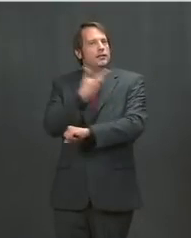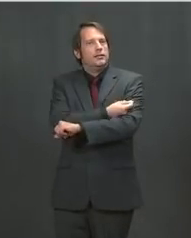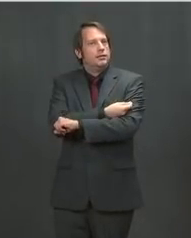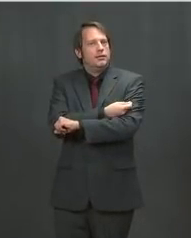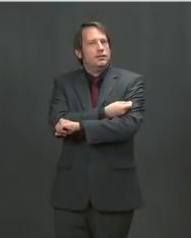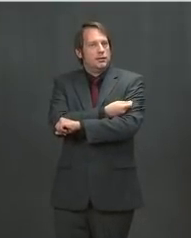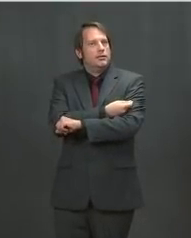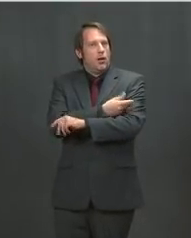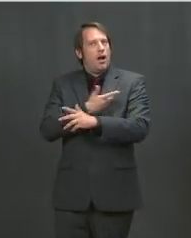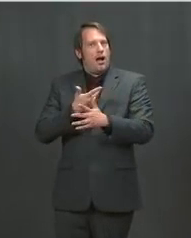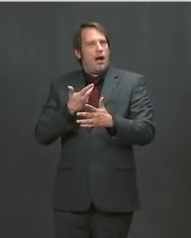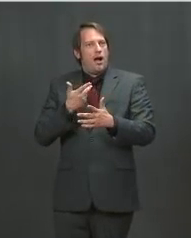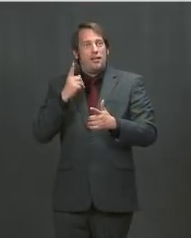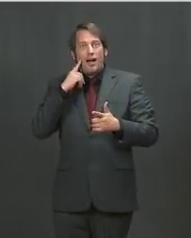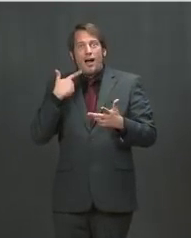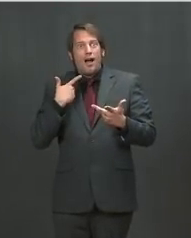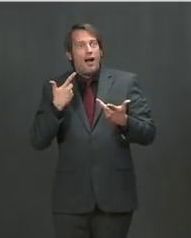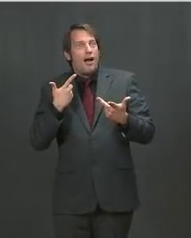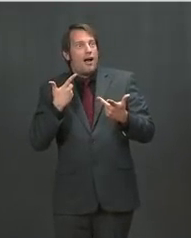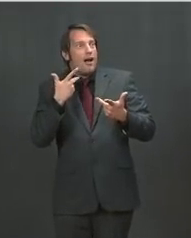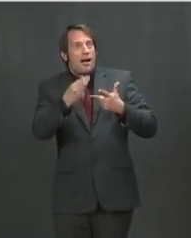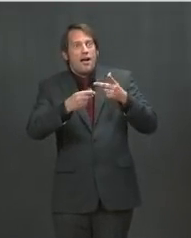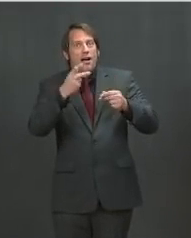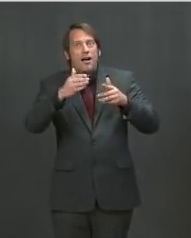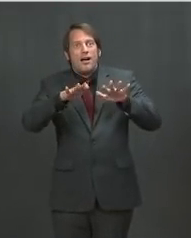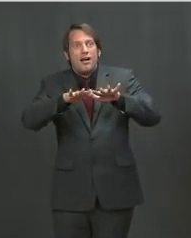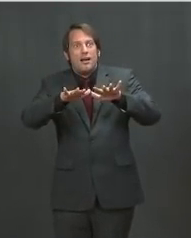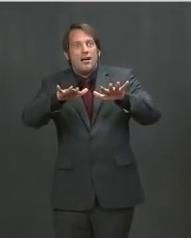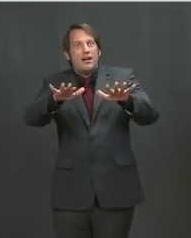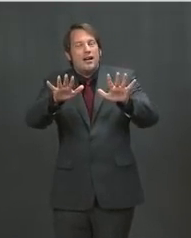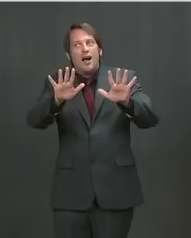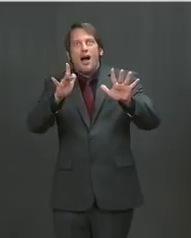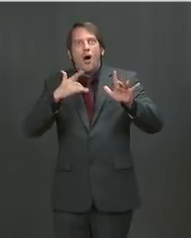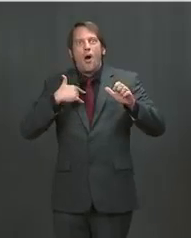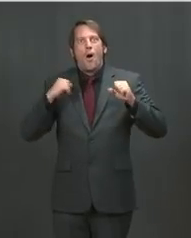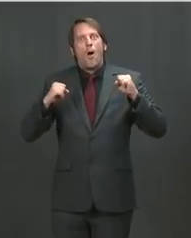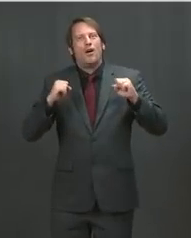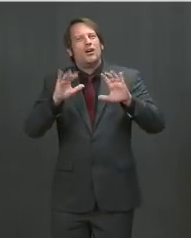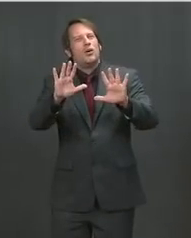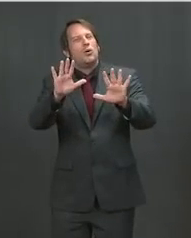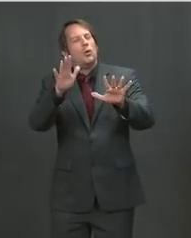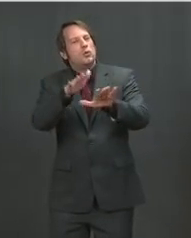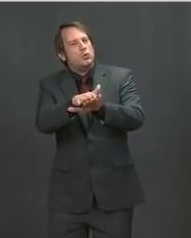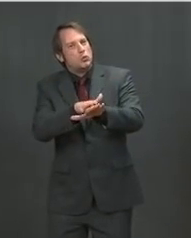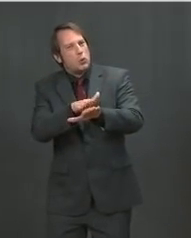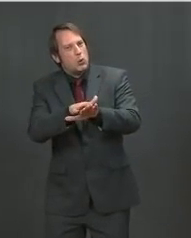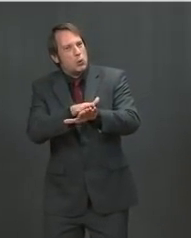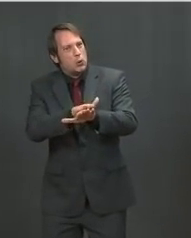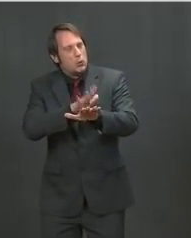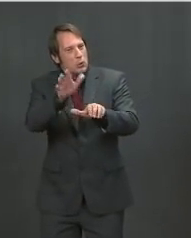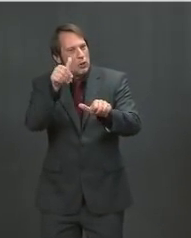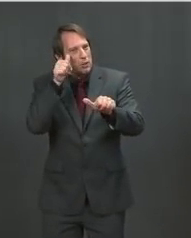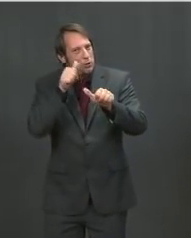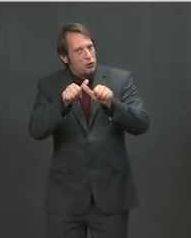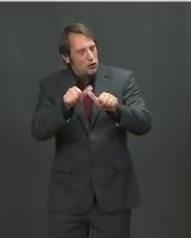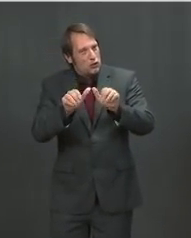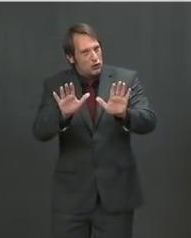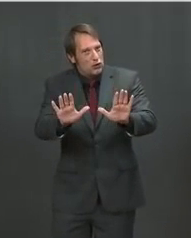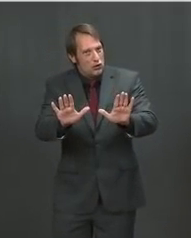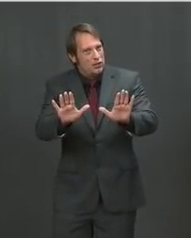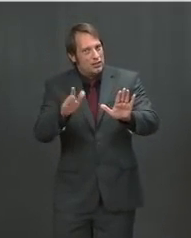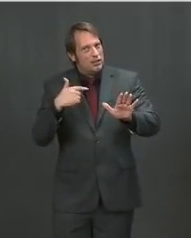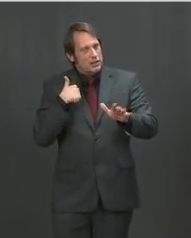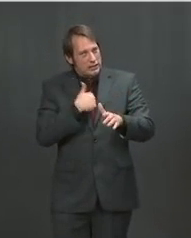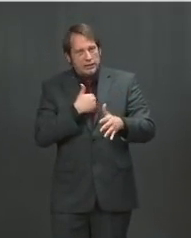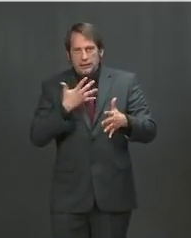things we can now do, we need to remember that when we're at our best as a country, we bring everyone along. We don't just bring